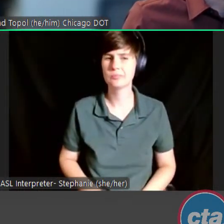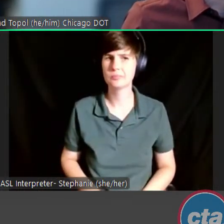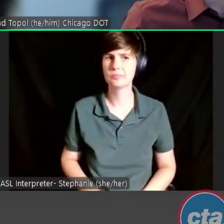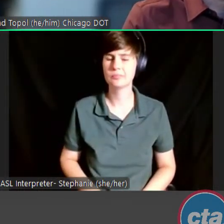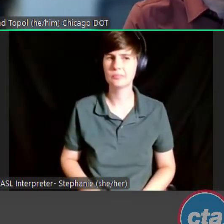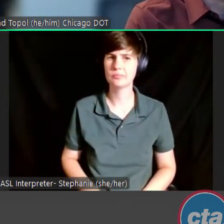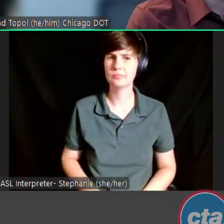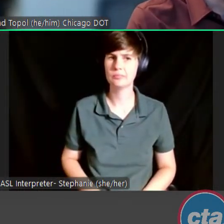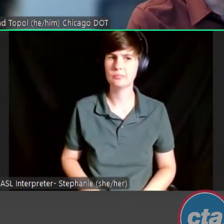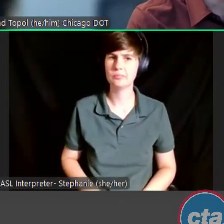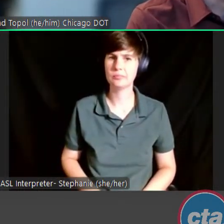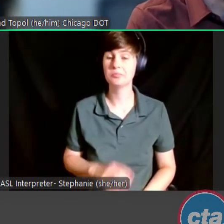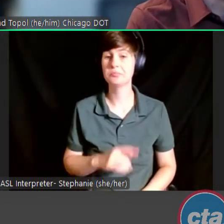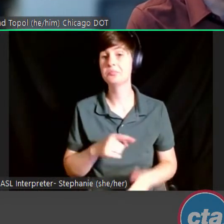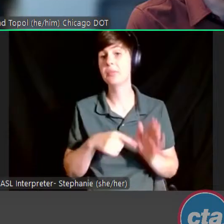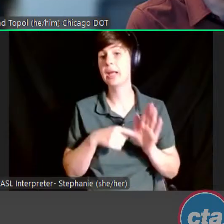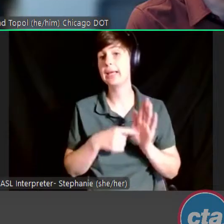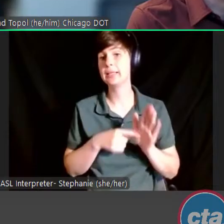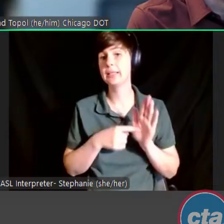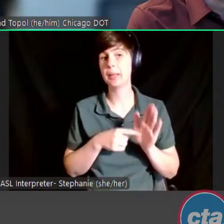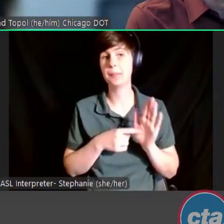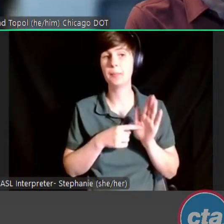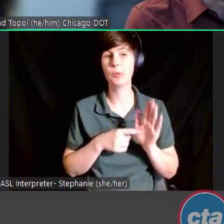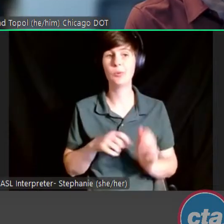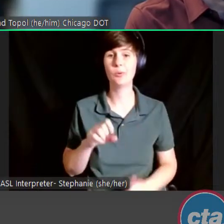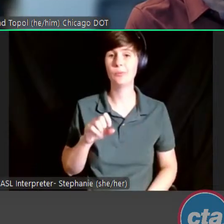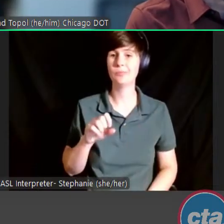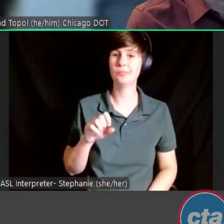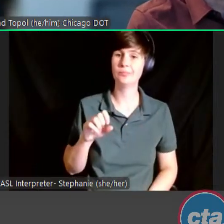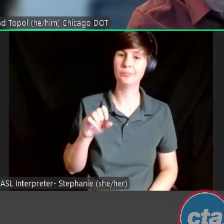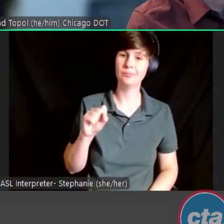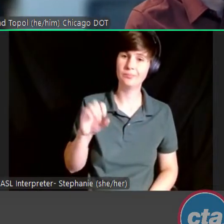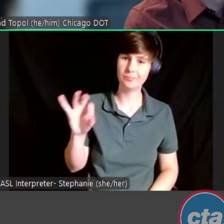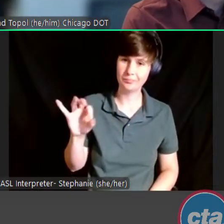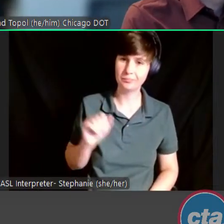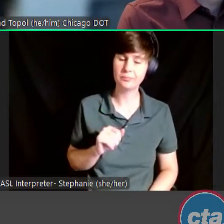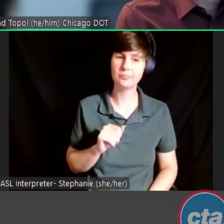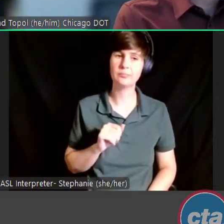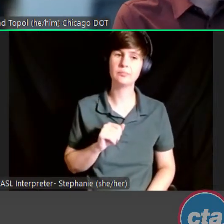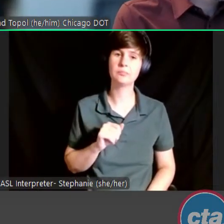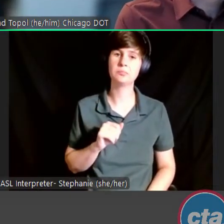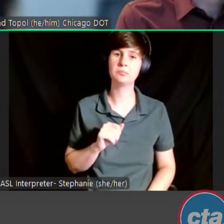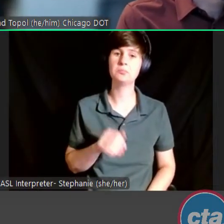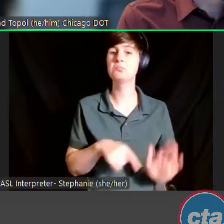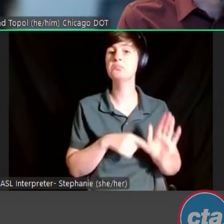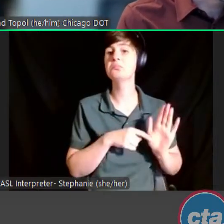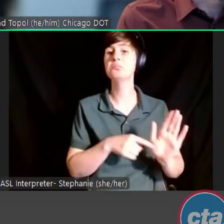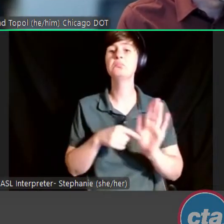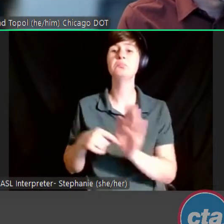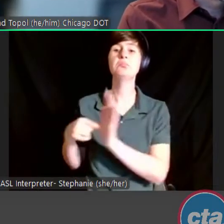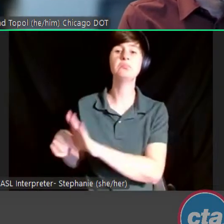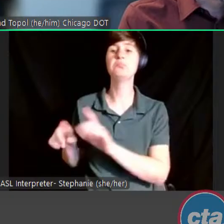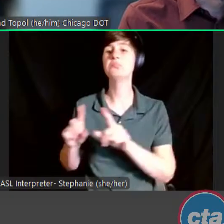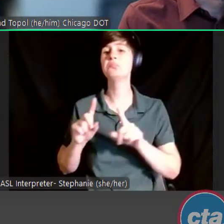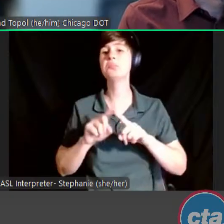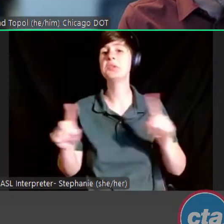We have an example from San Francisco here that shows kind of several different options